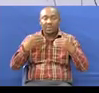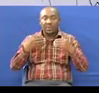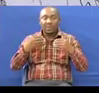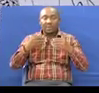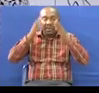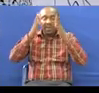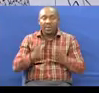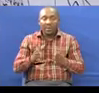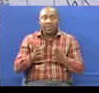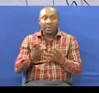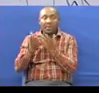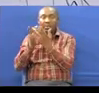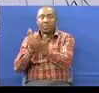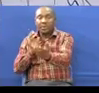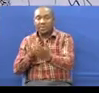of studying